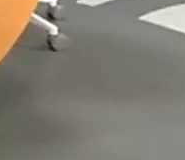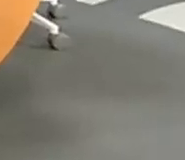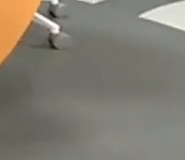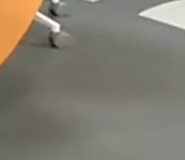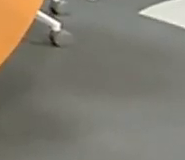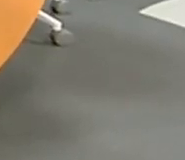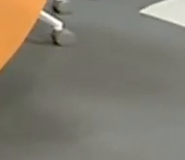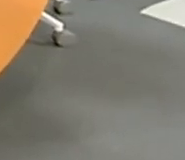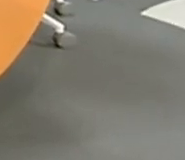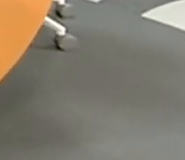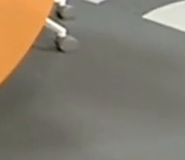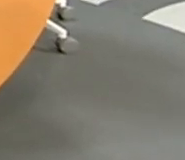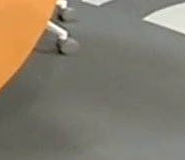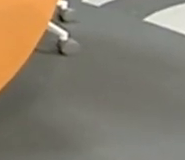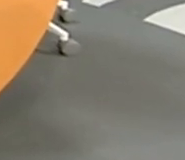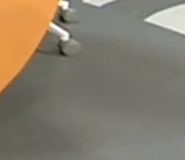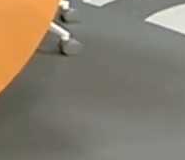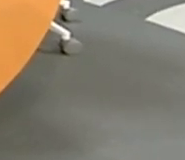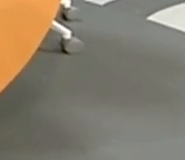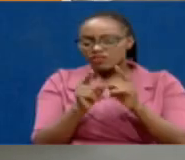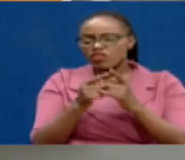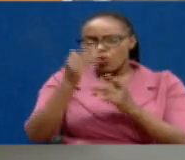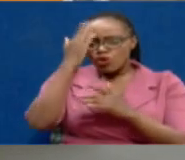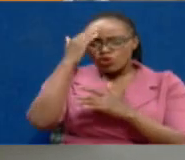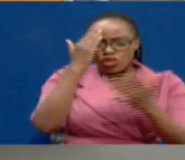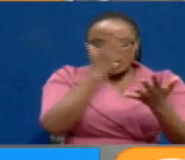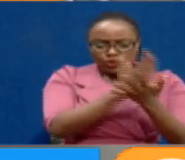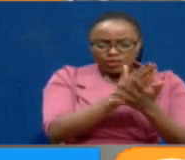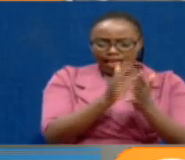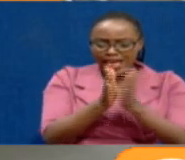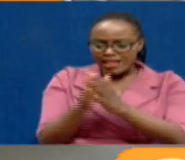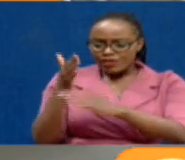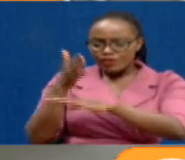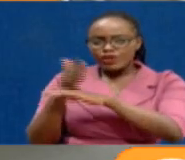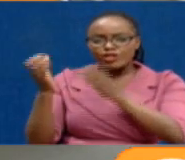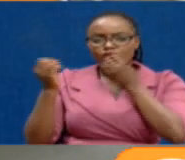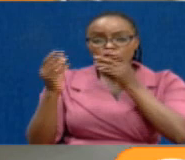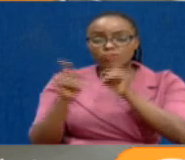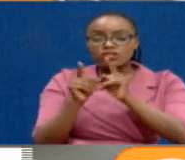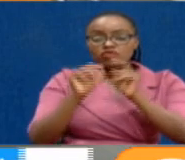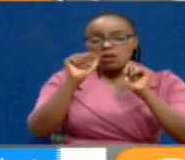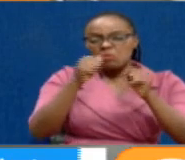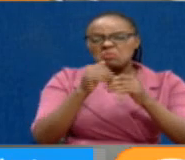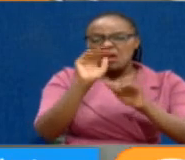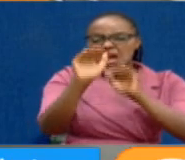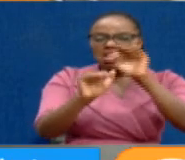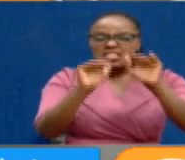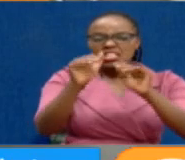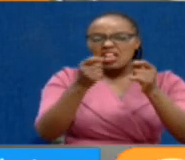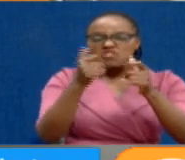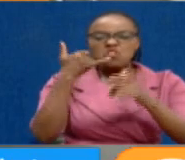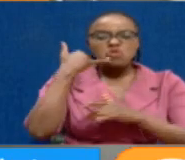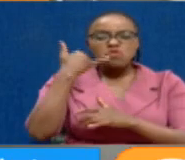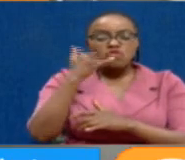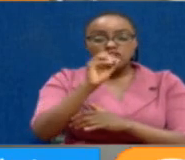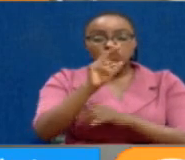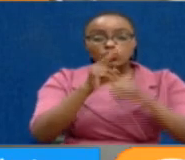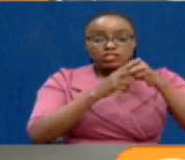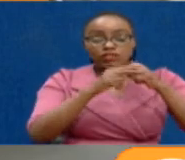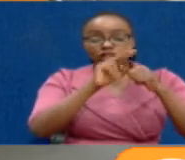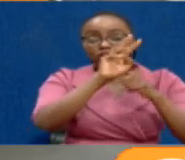Thank you for staying with Monday Report. This is where we separate fact from fiction. My phone lines are open. I can squeeze in a few more calls, I believe.